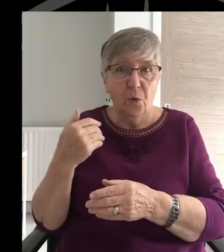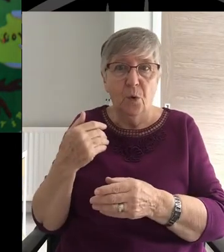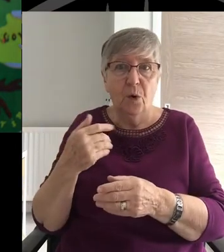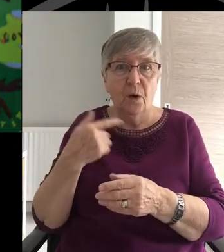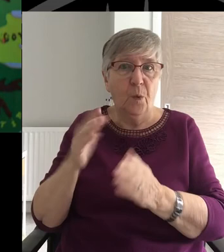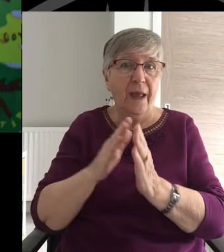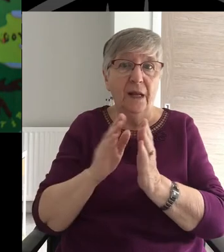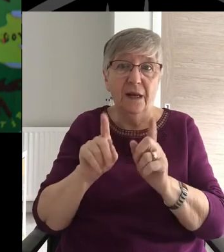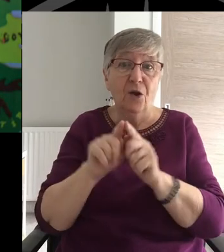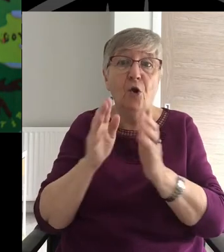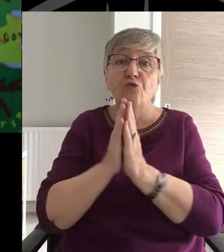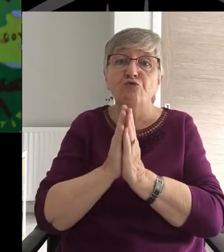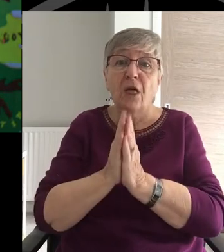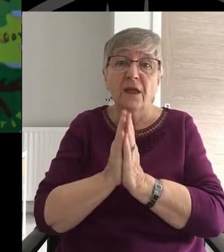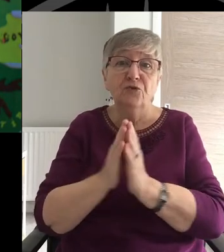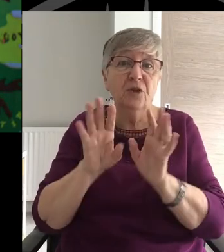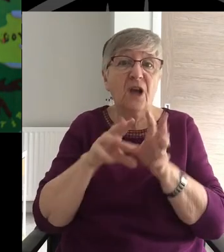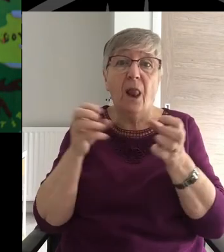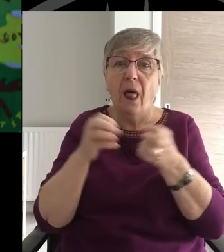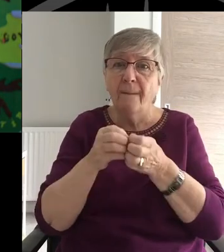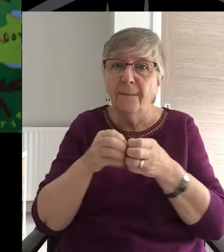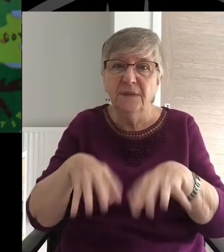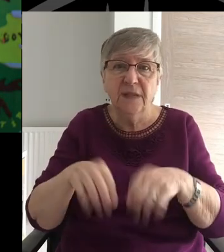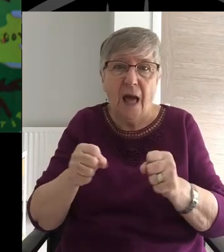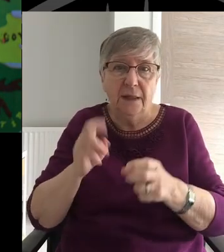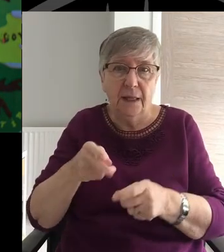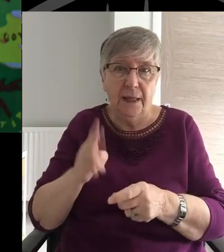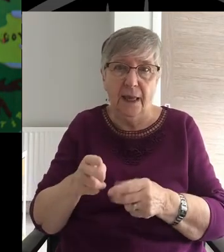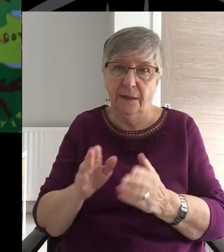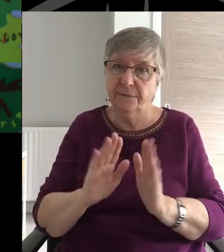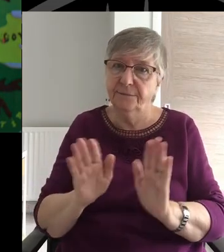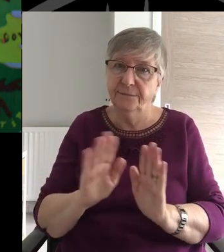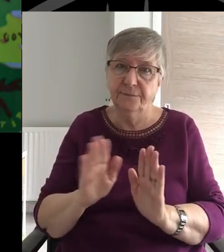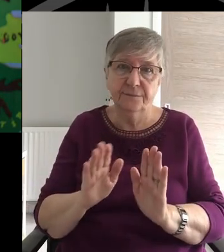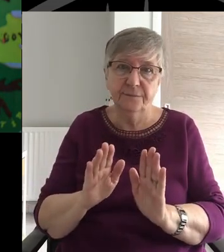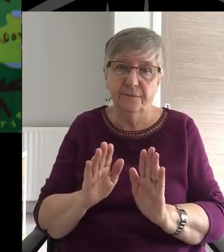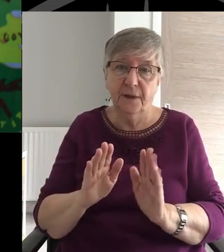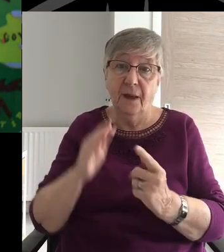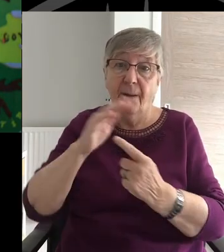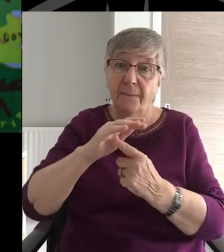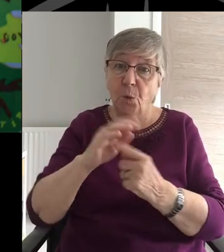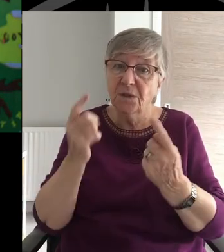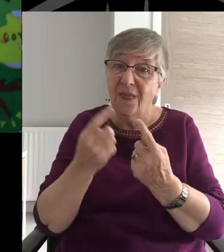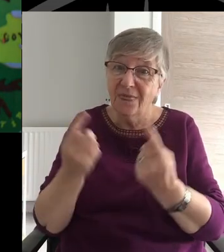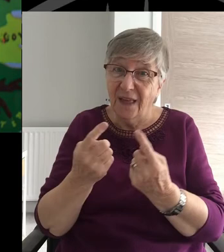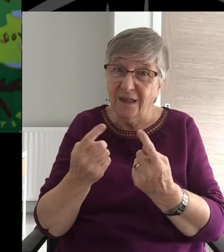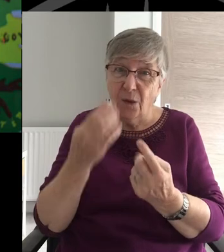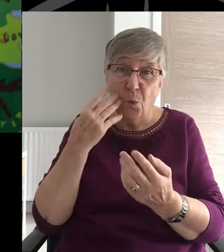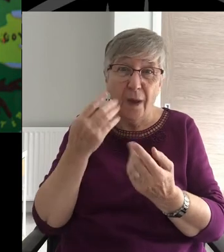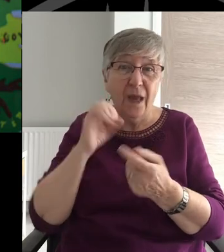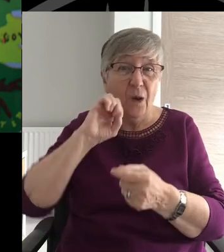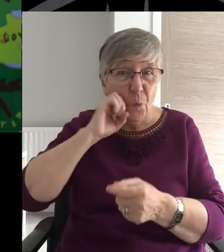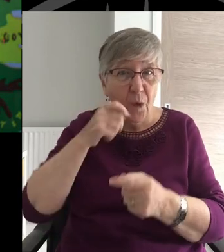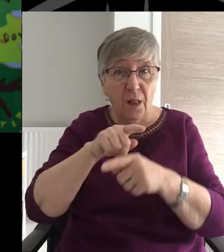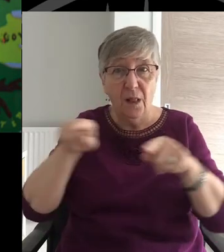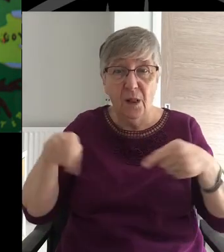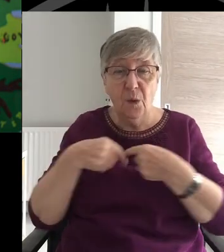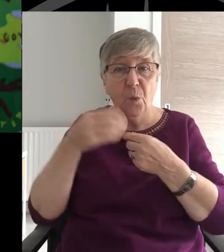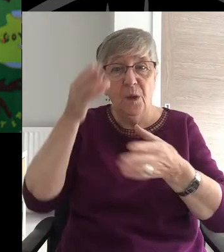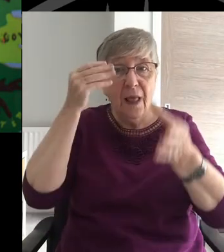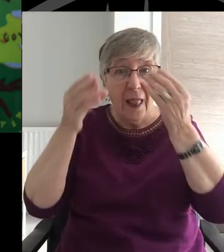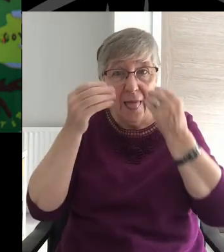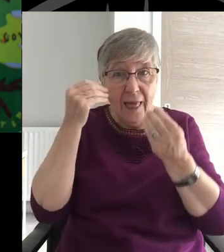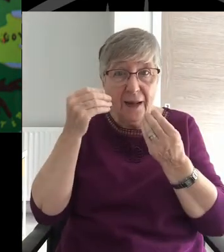religious club up and running again? The key thing is when are we going to learn to